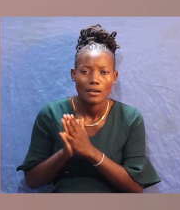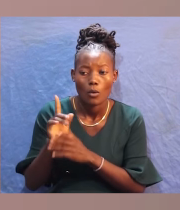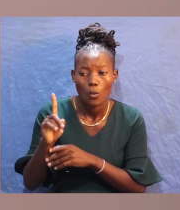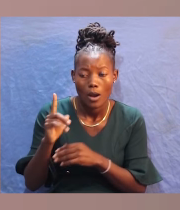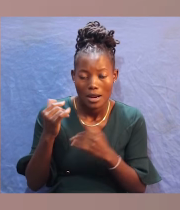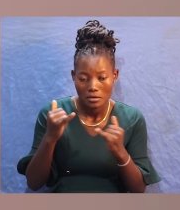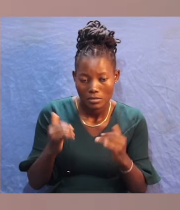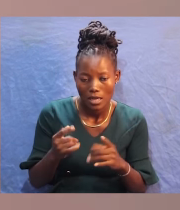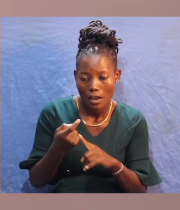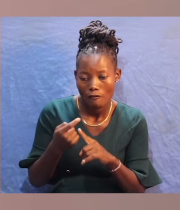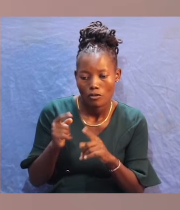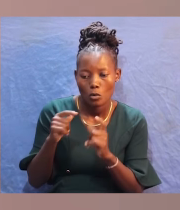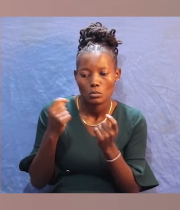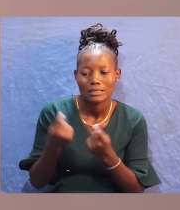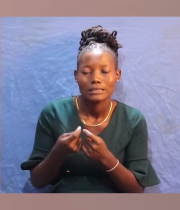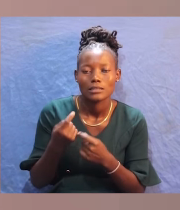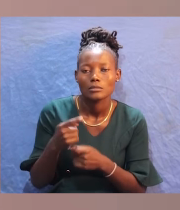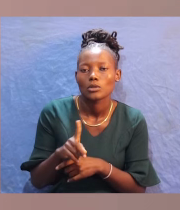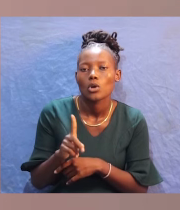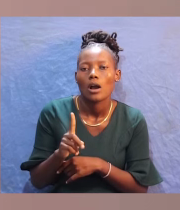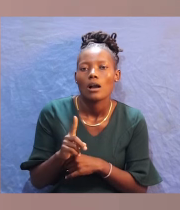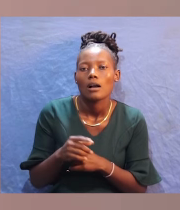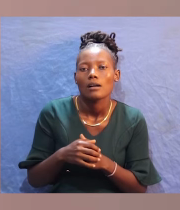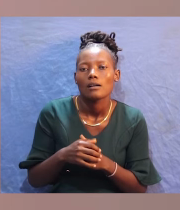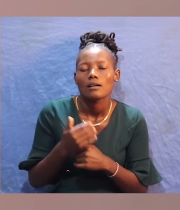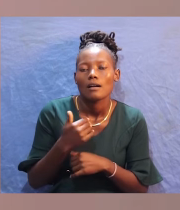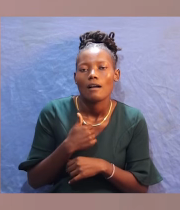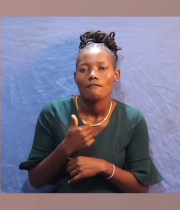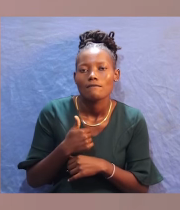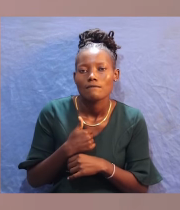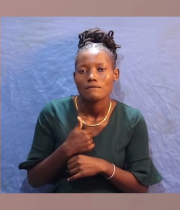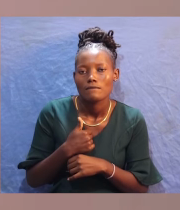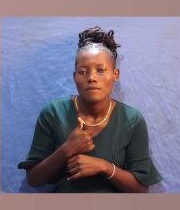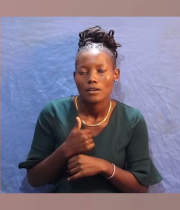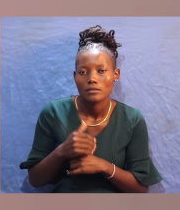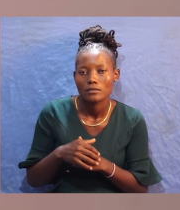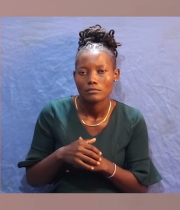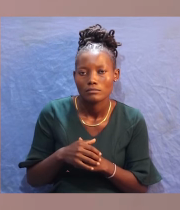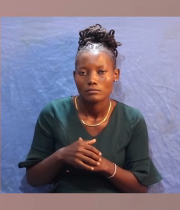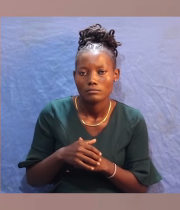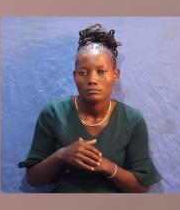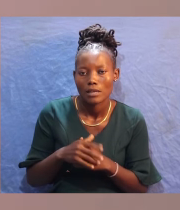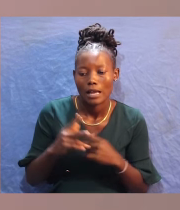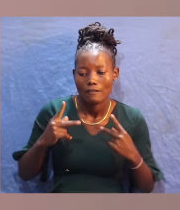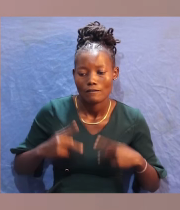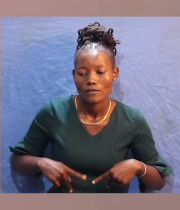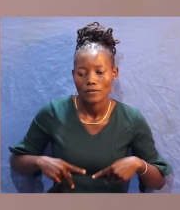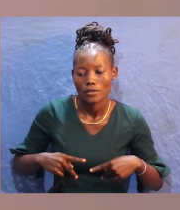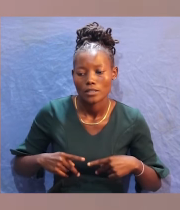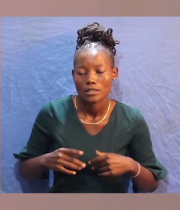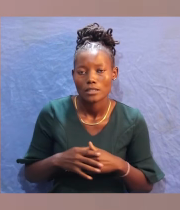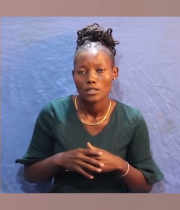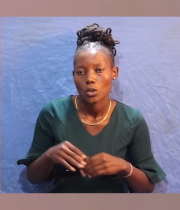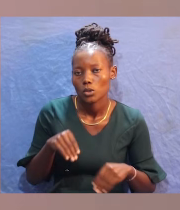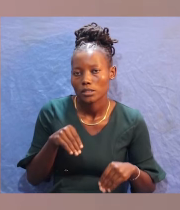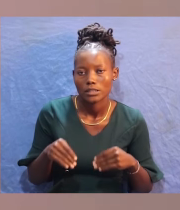one player from your team is a physical challenge. It's actually a physical